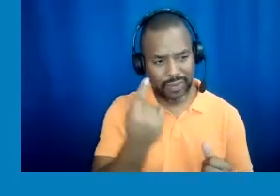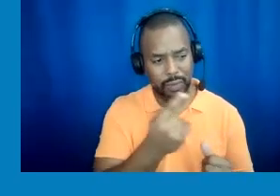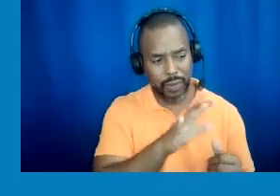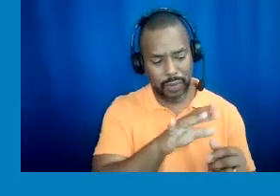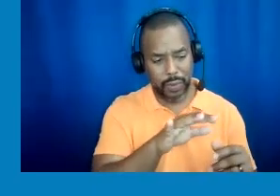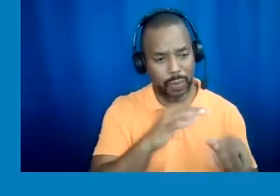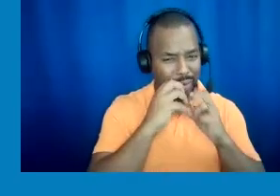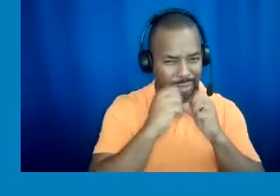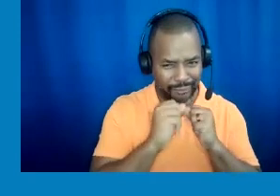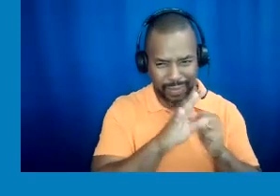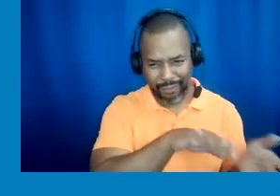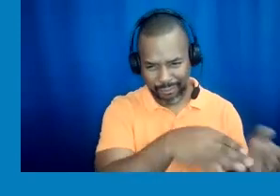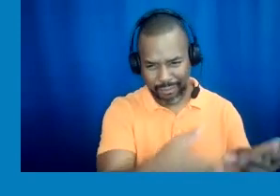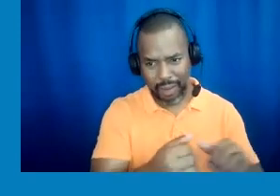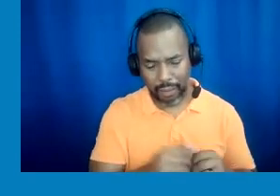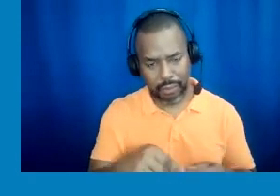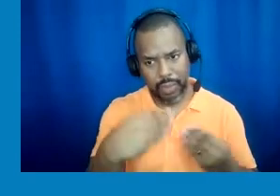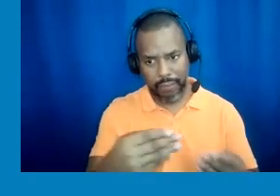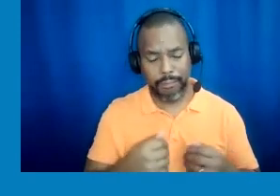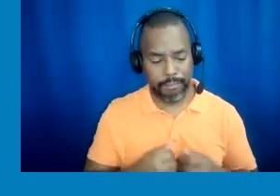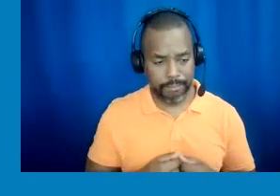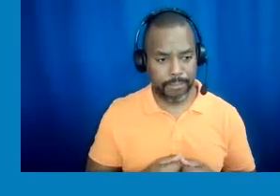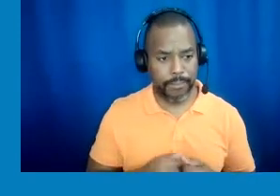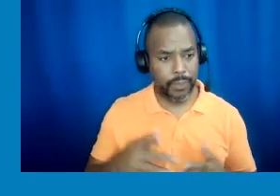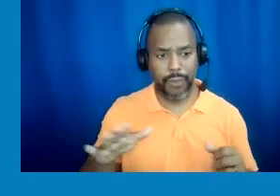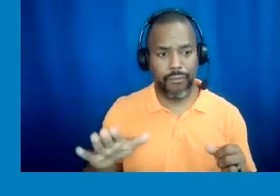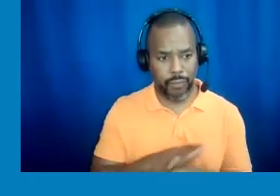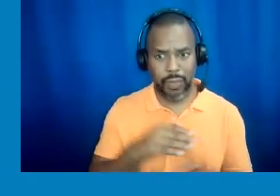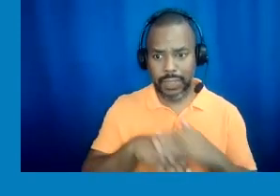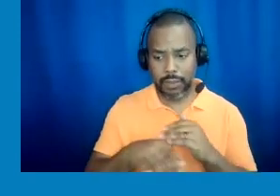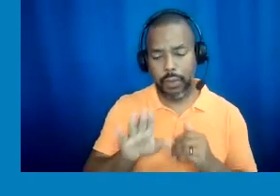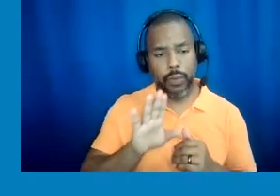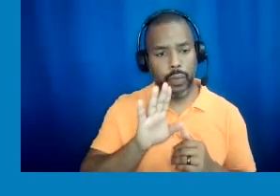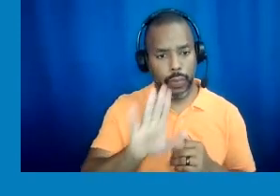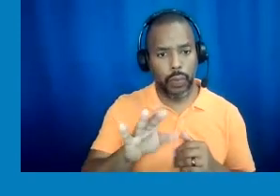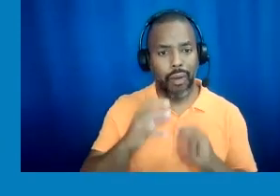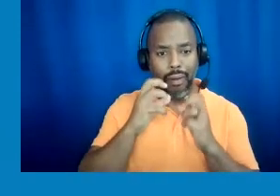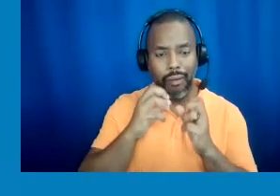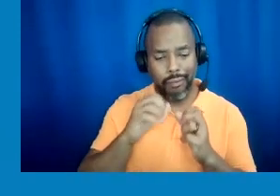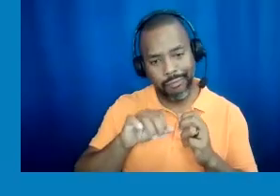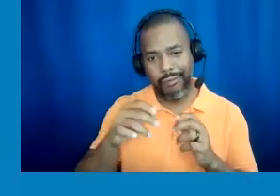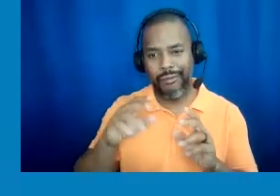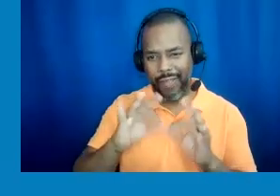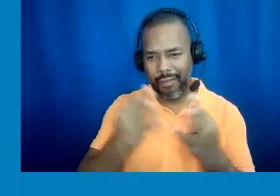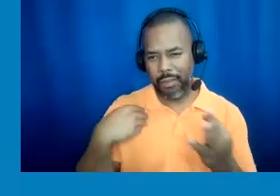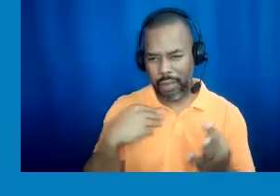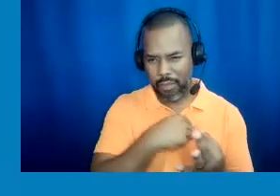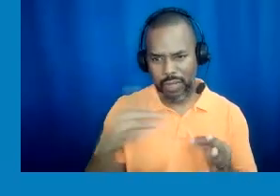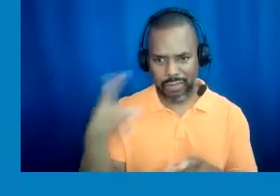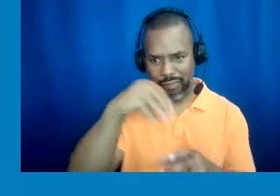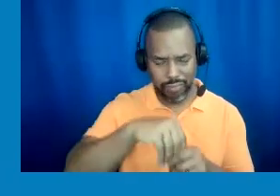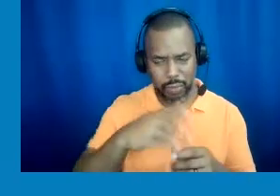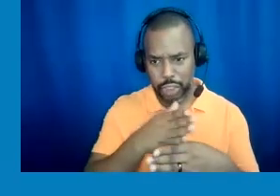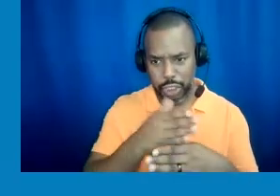one. Empathy's bereavement support is fully accessible to loved ones and various family members, and you can share and join your account with